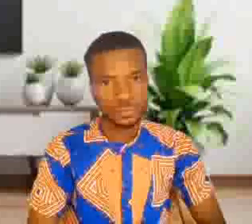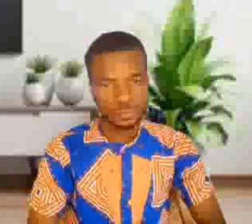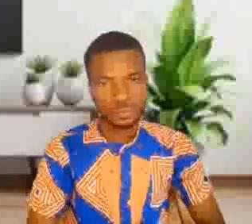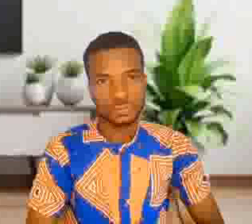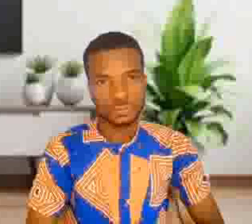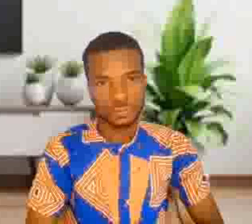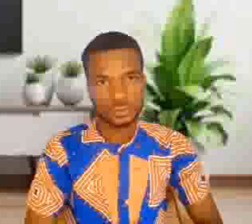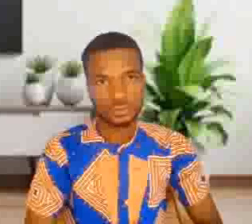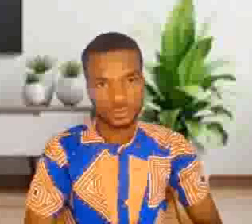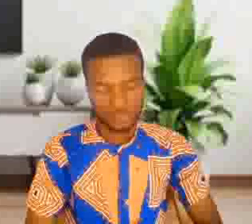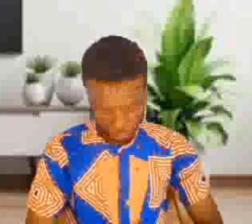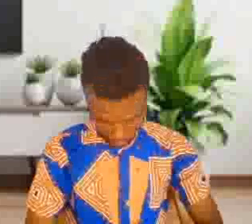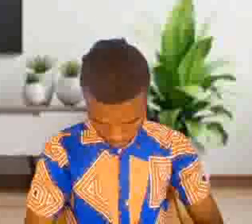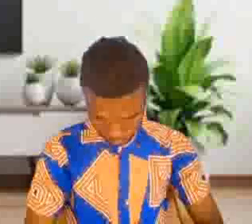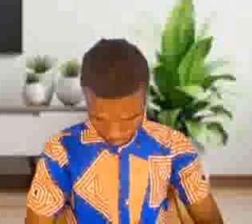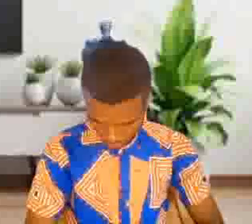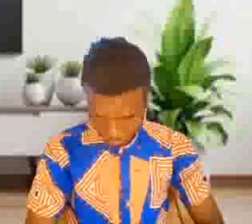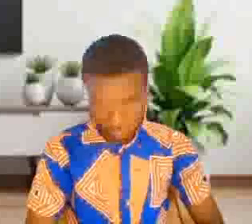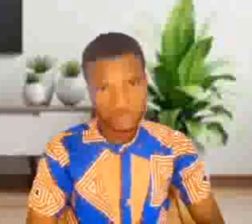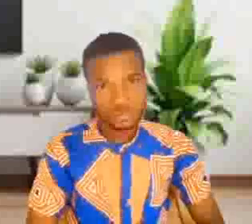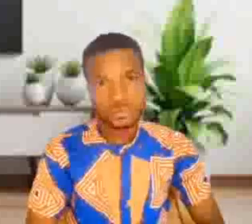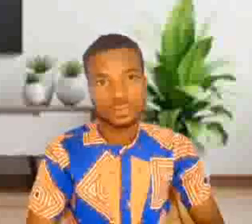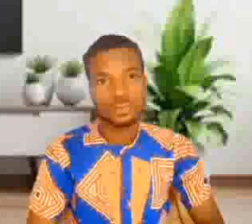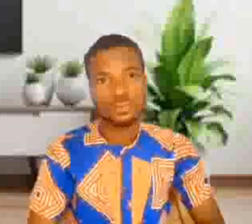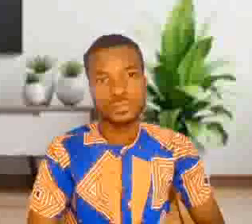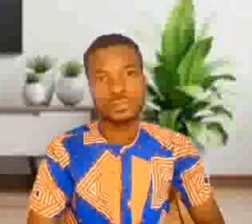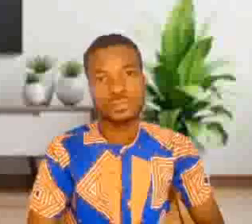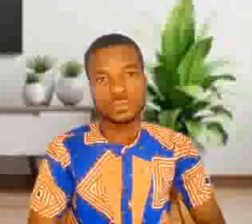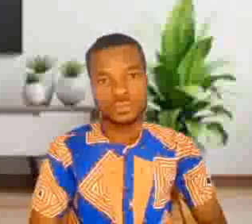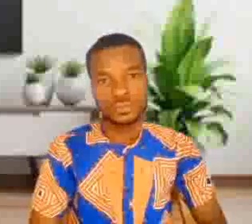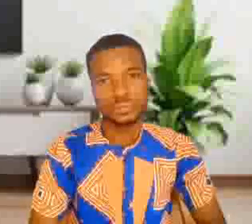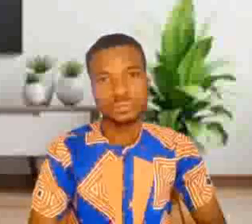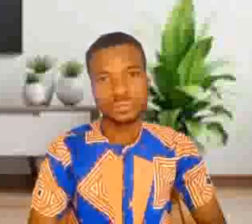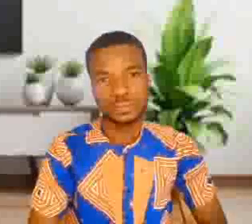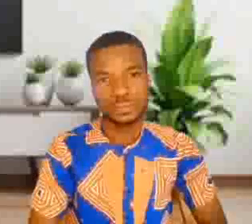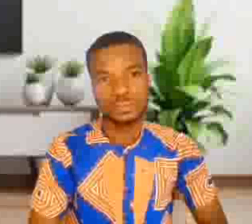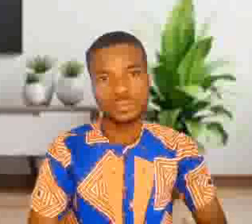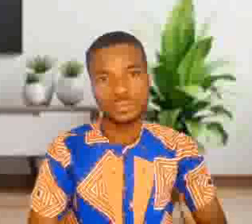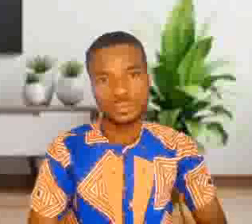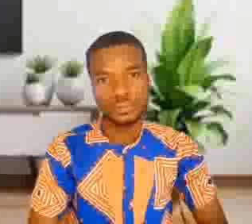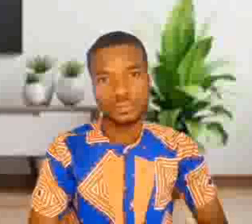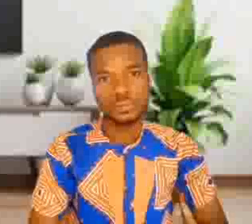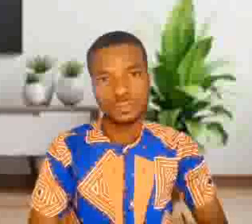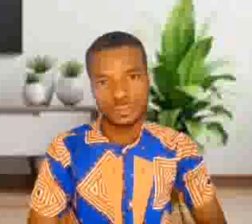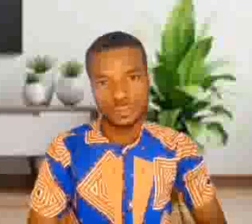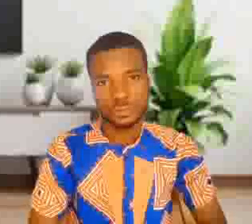1:28 is the protocol, the administrative protocol for dominion. Fruitfulness,